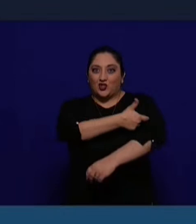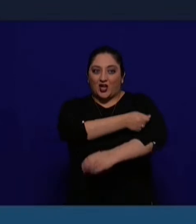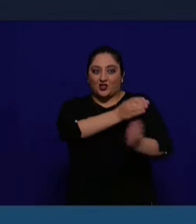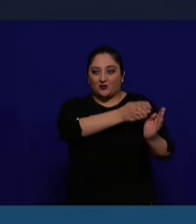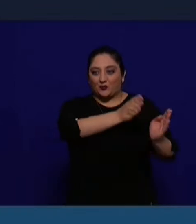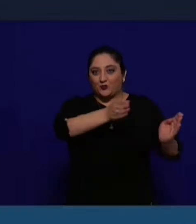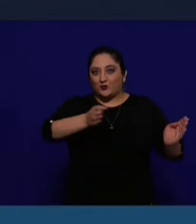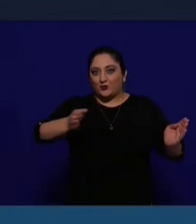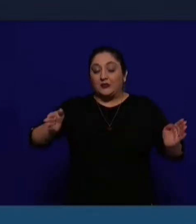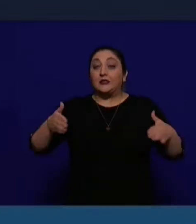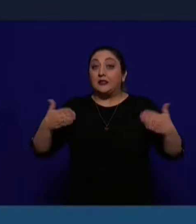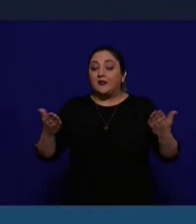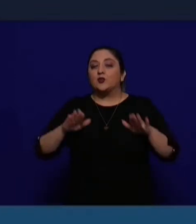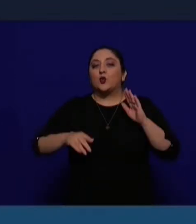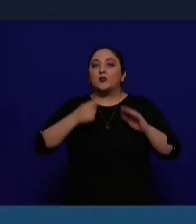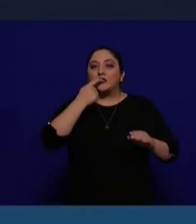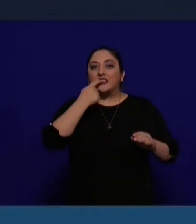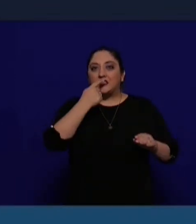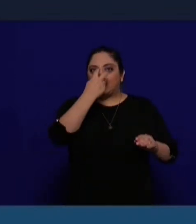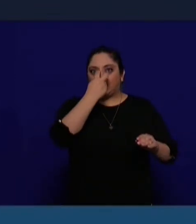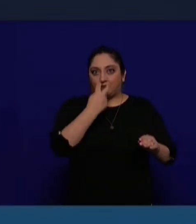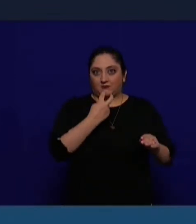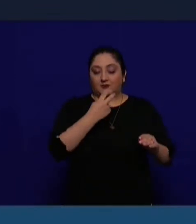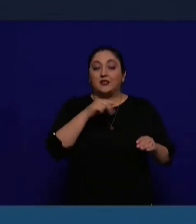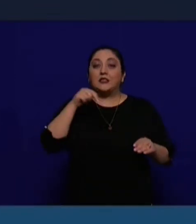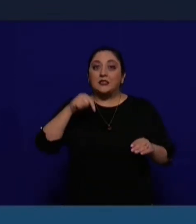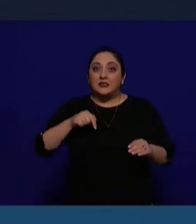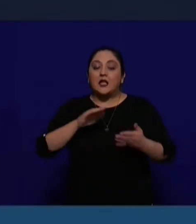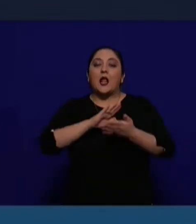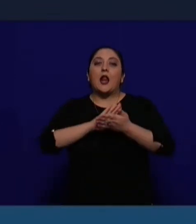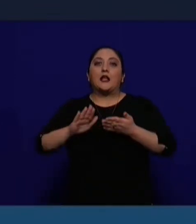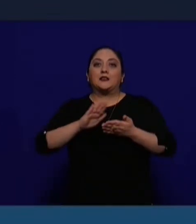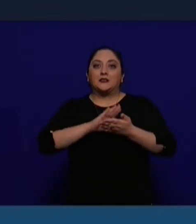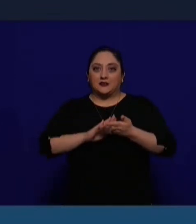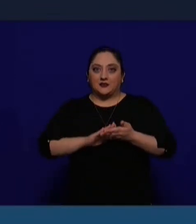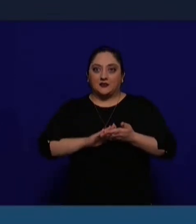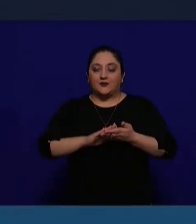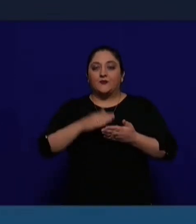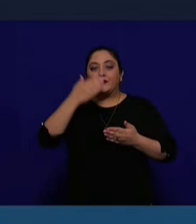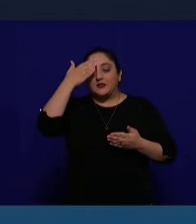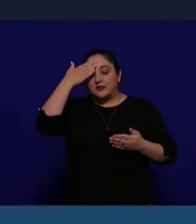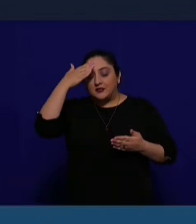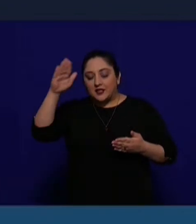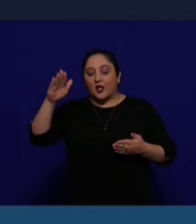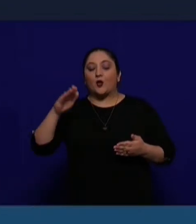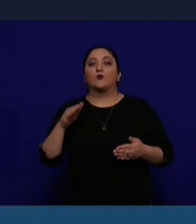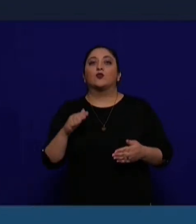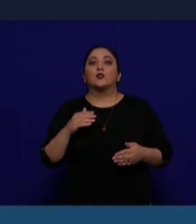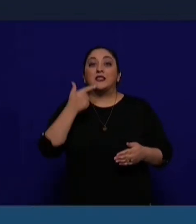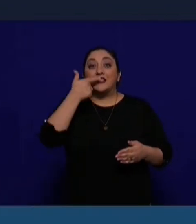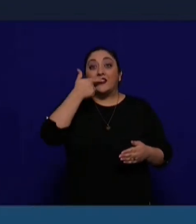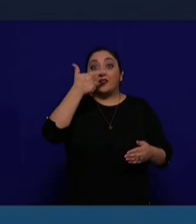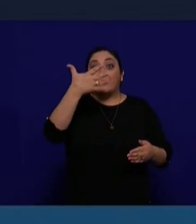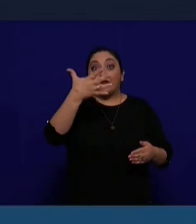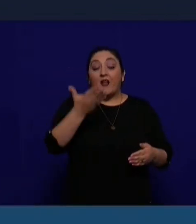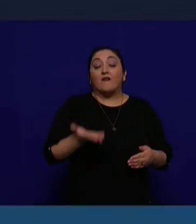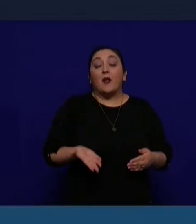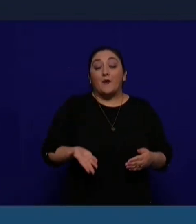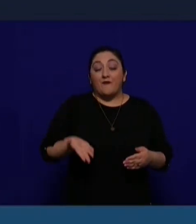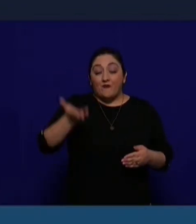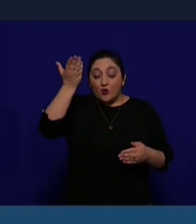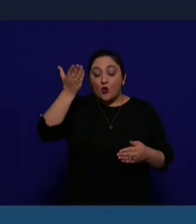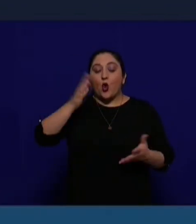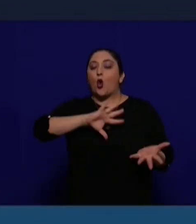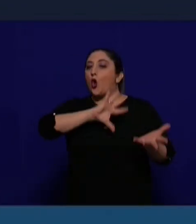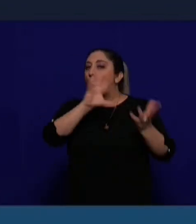hija bbażata skont l-etajiet u issa l-inviti ta' dawk il-persuni li għandhom il fuq minn 75 sena ntbagħtu kollha allura